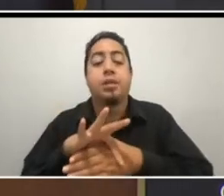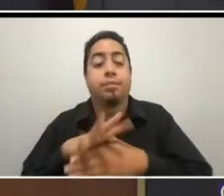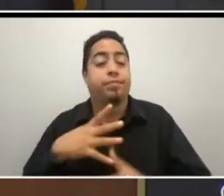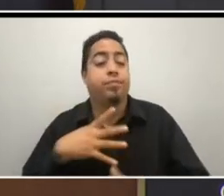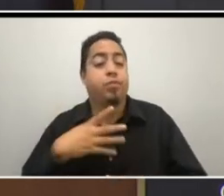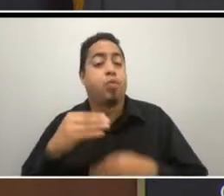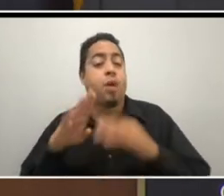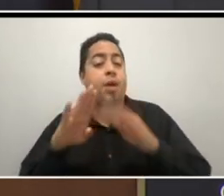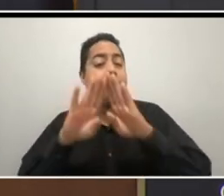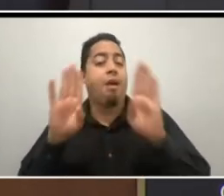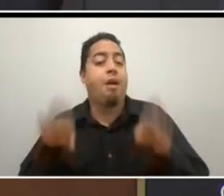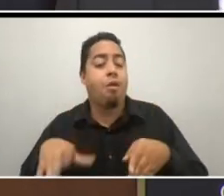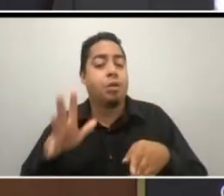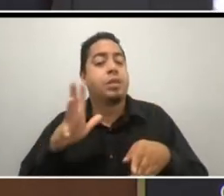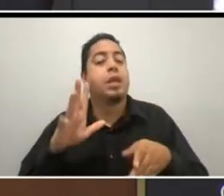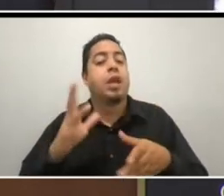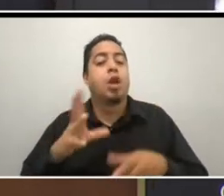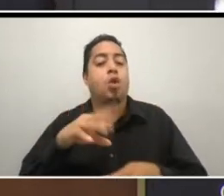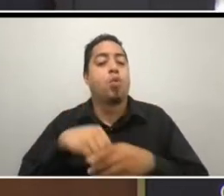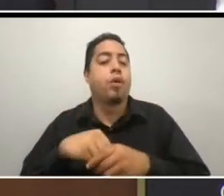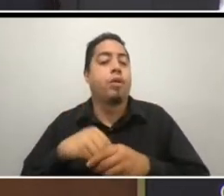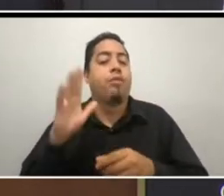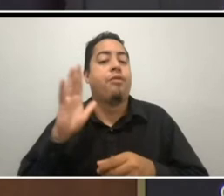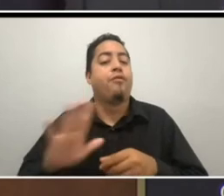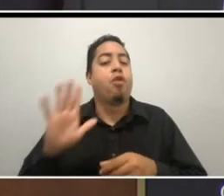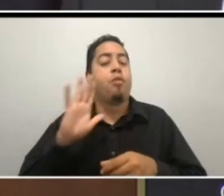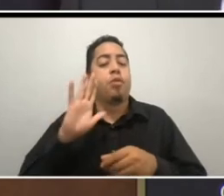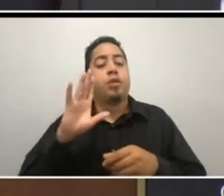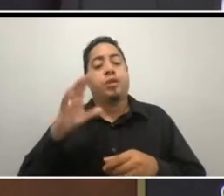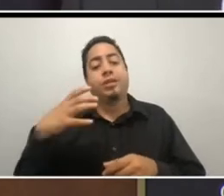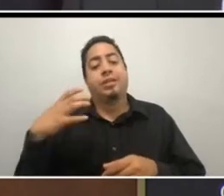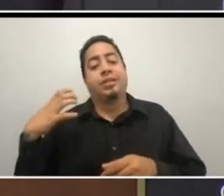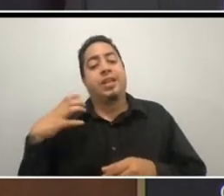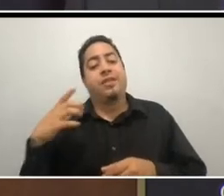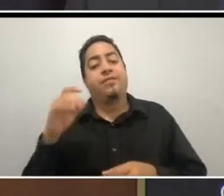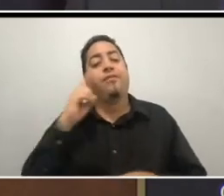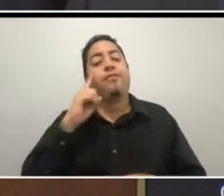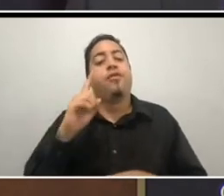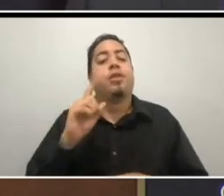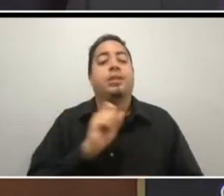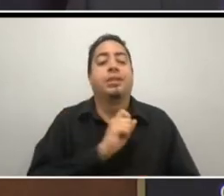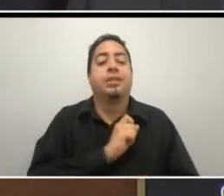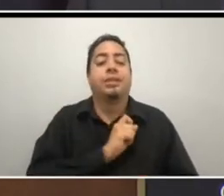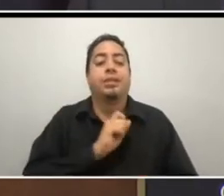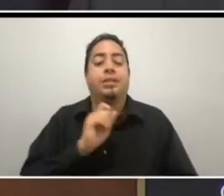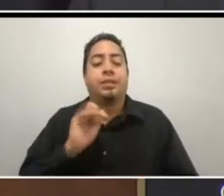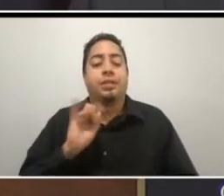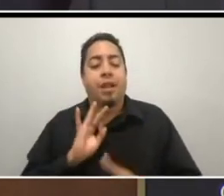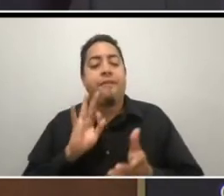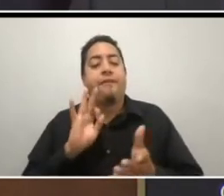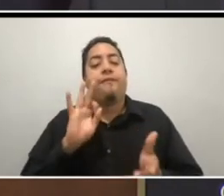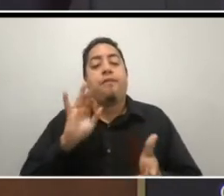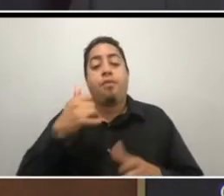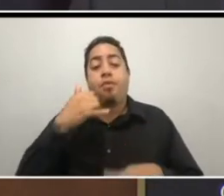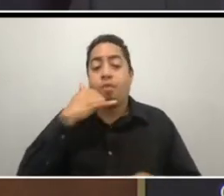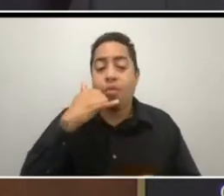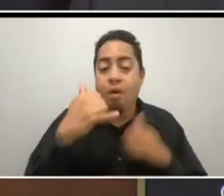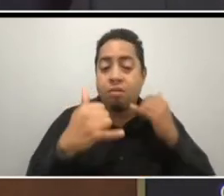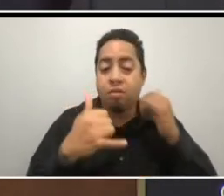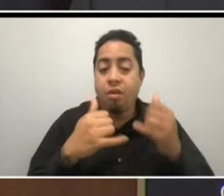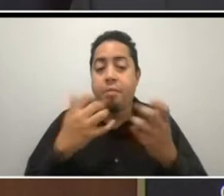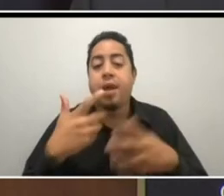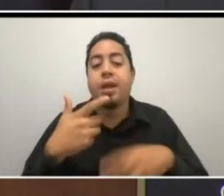including the former president's chief of staff, Mark Meadows, repeatedly called or texted the secretary's office some